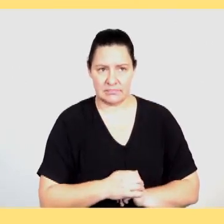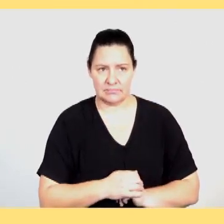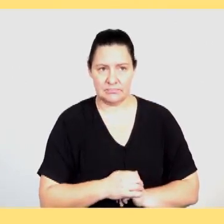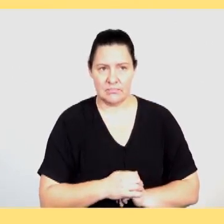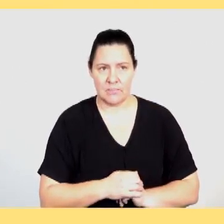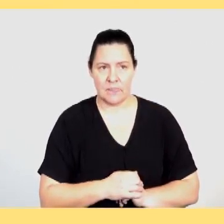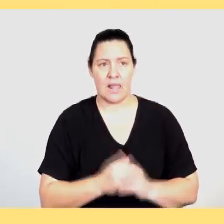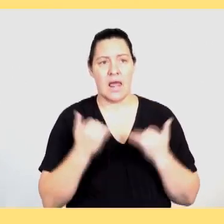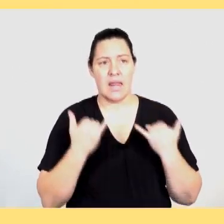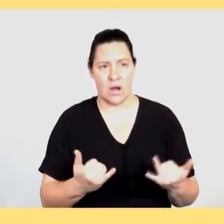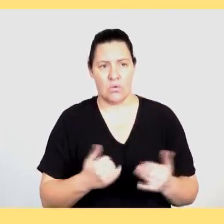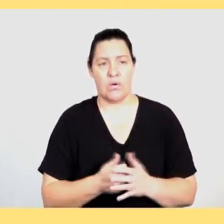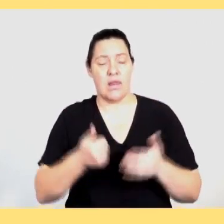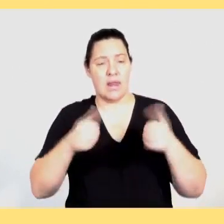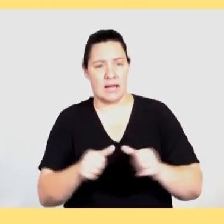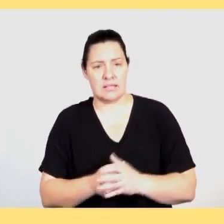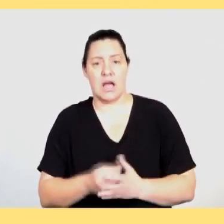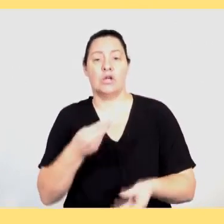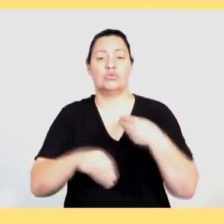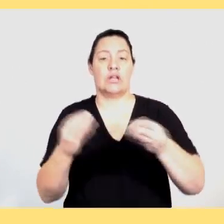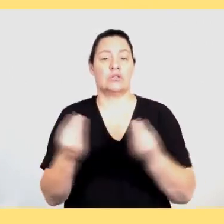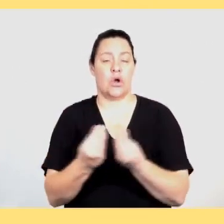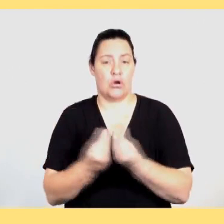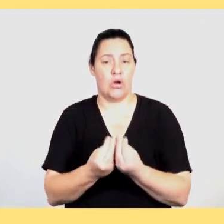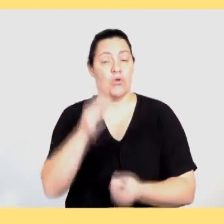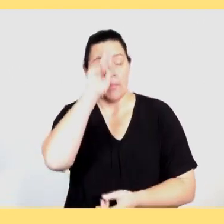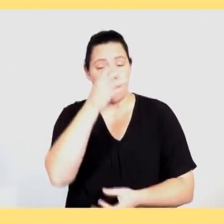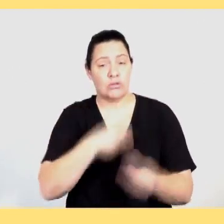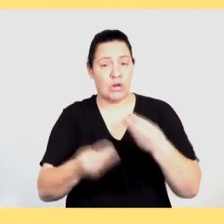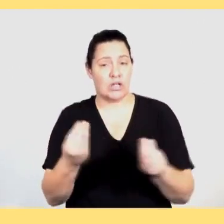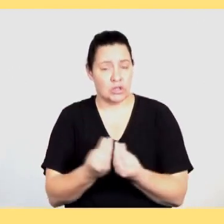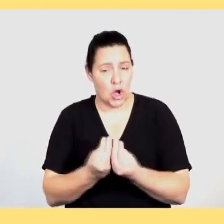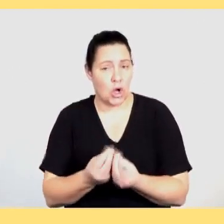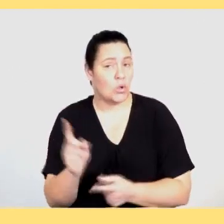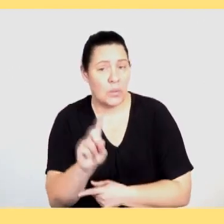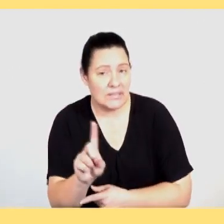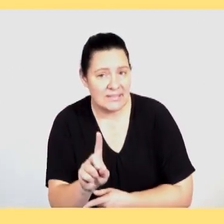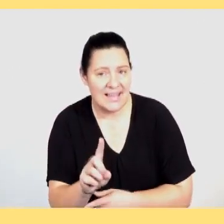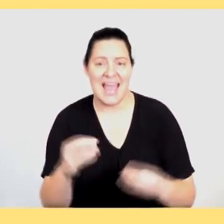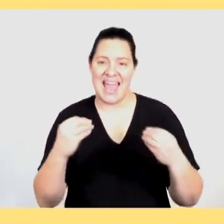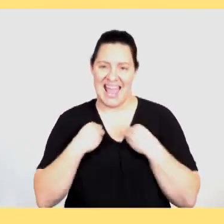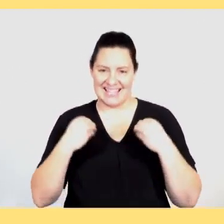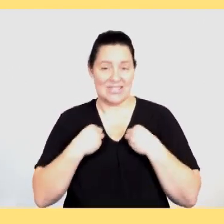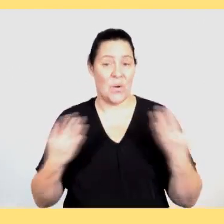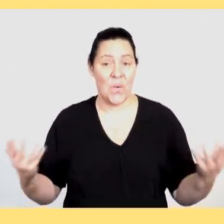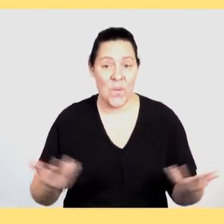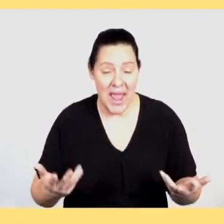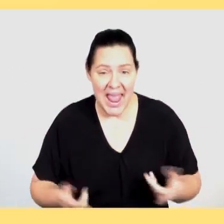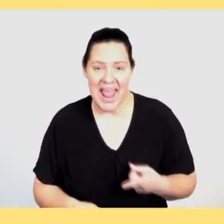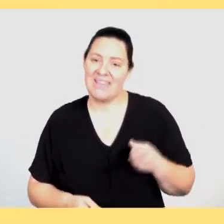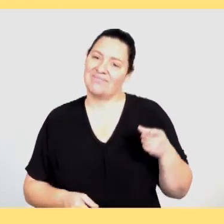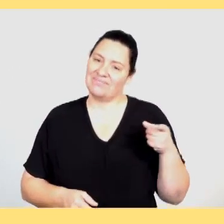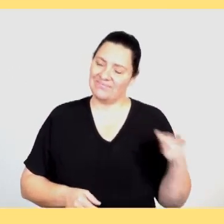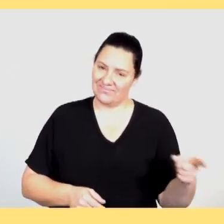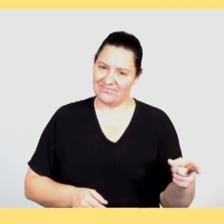51,800. Let's quickly go now to the next one, trading stock. Remember, trading stock is also an asset.